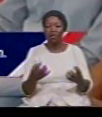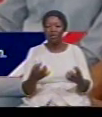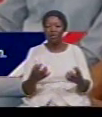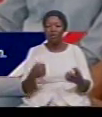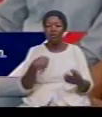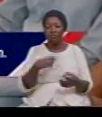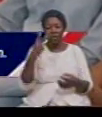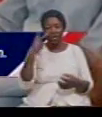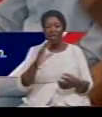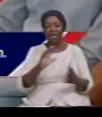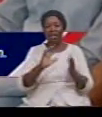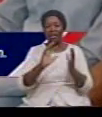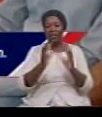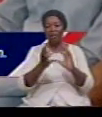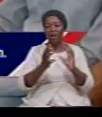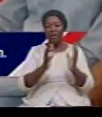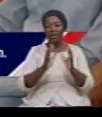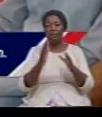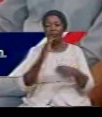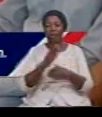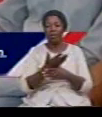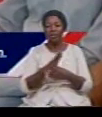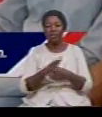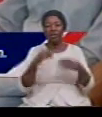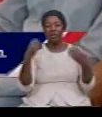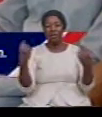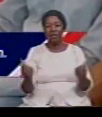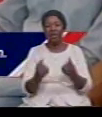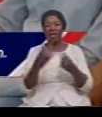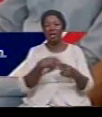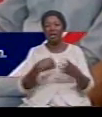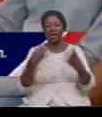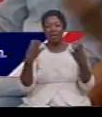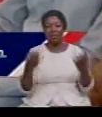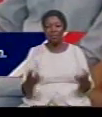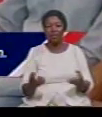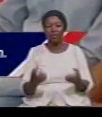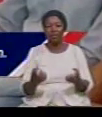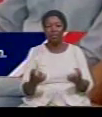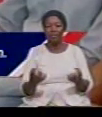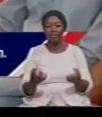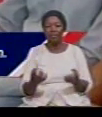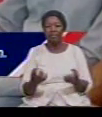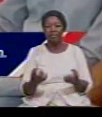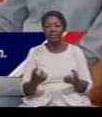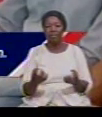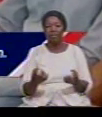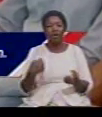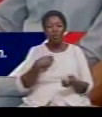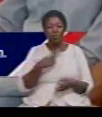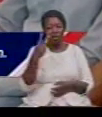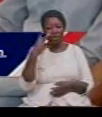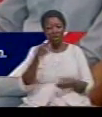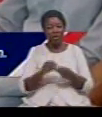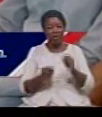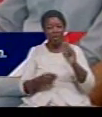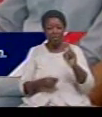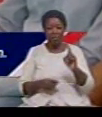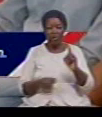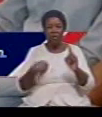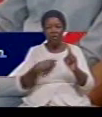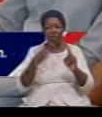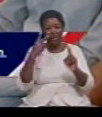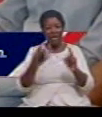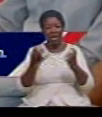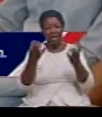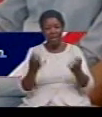Similarity between sin and leprosy. Anybody there? Okay. We see, number one, we see leprosy